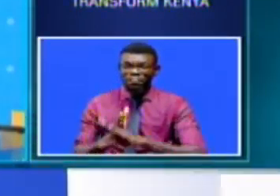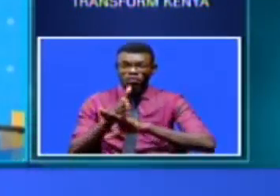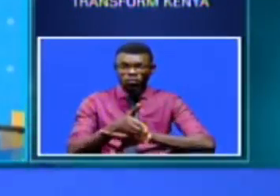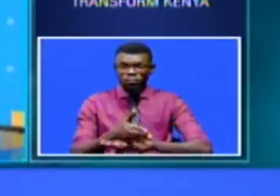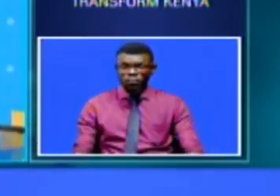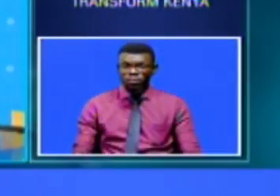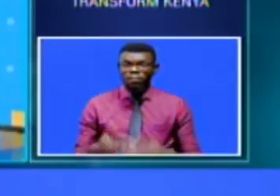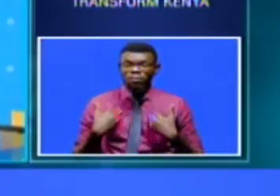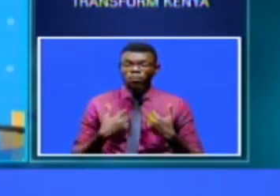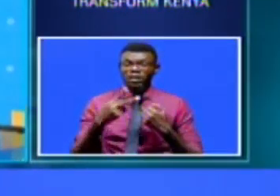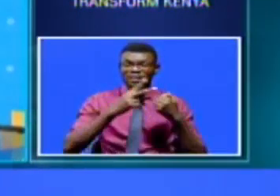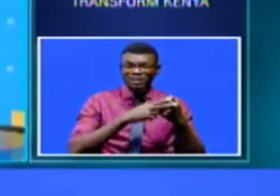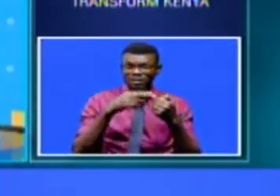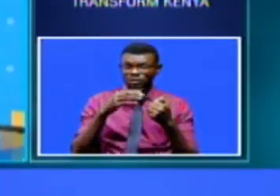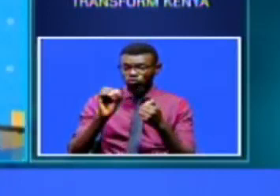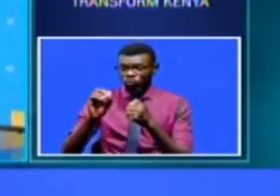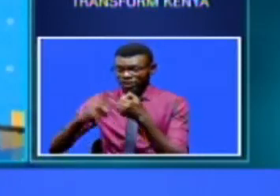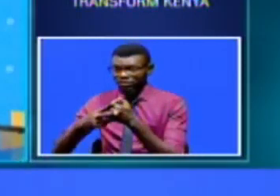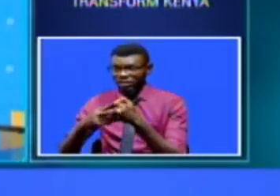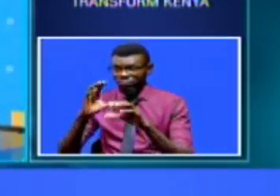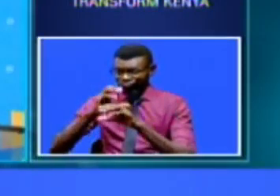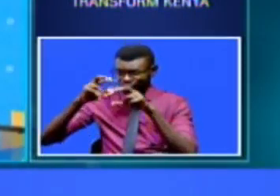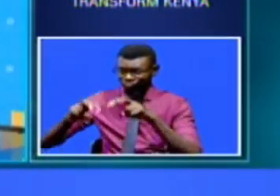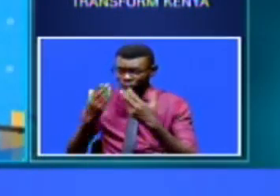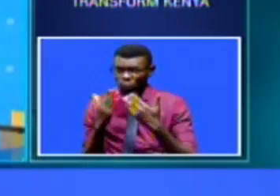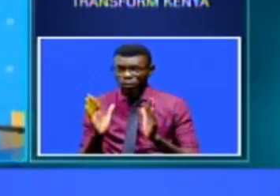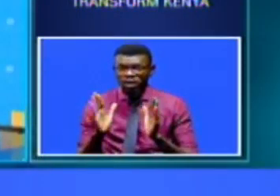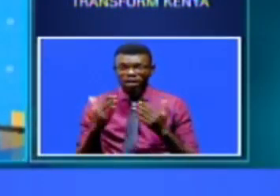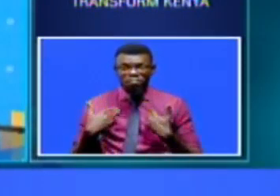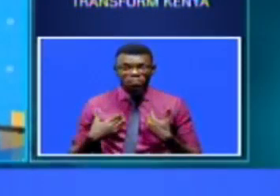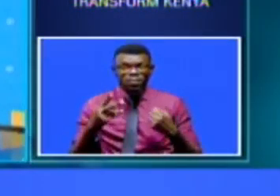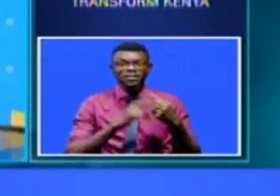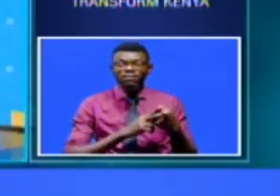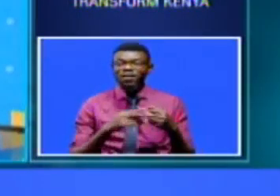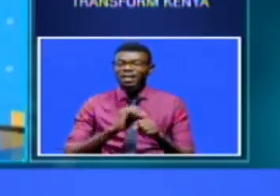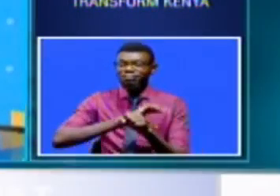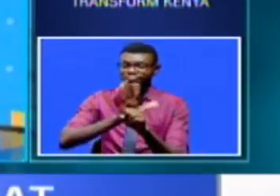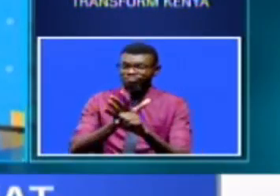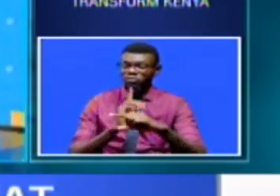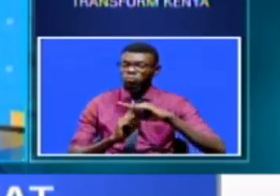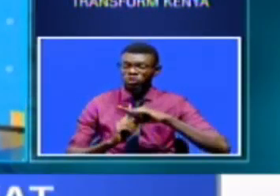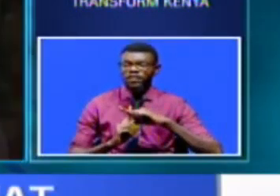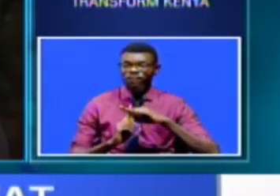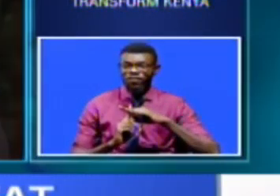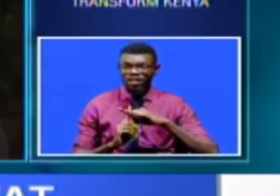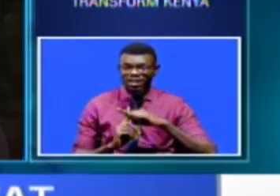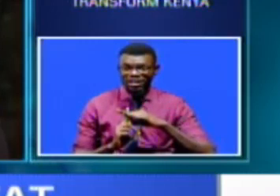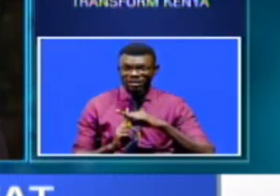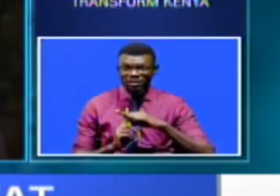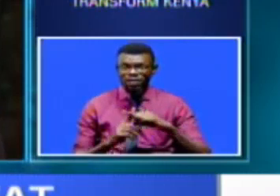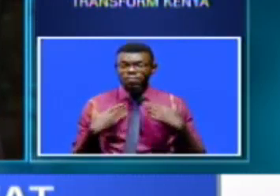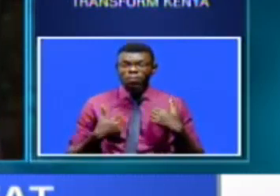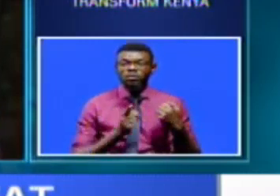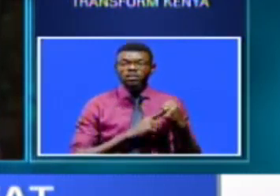tested 707 samples, we have 7 persons who have tested positive to the disease. 6 are